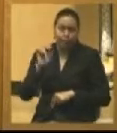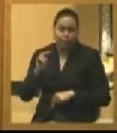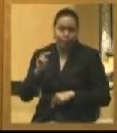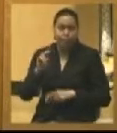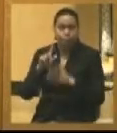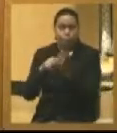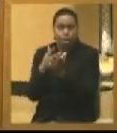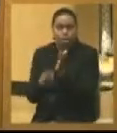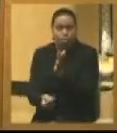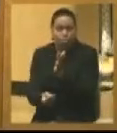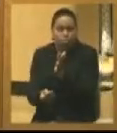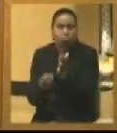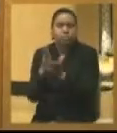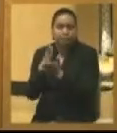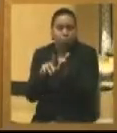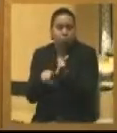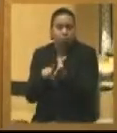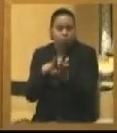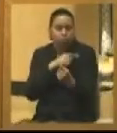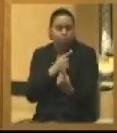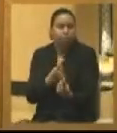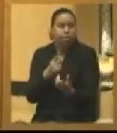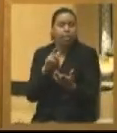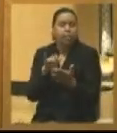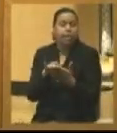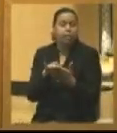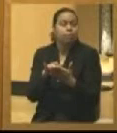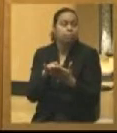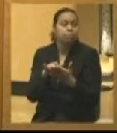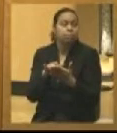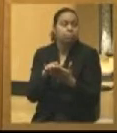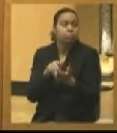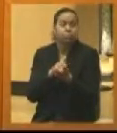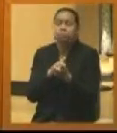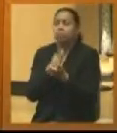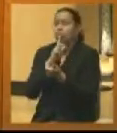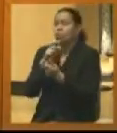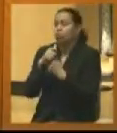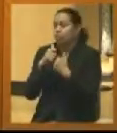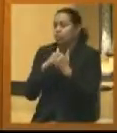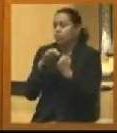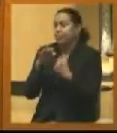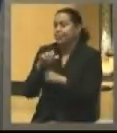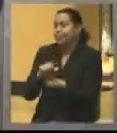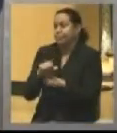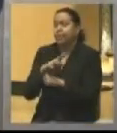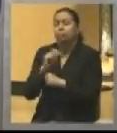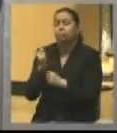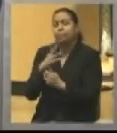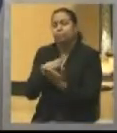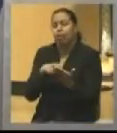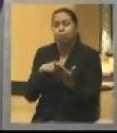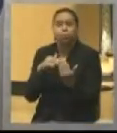been lacking in some of the scholarship has been the advocation of the destruction of slavery and even many aspects of equality